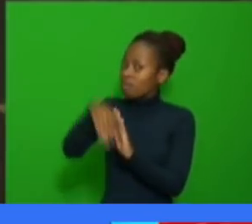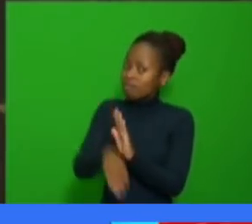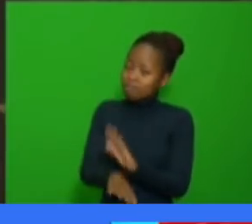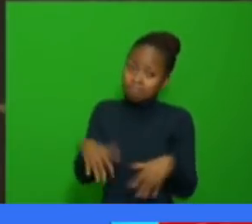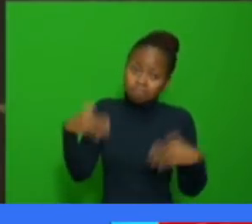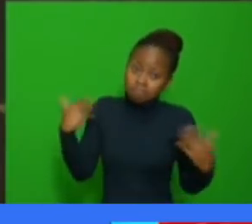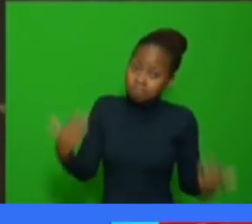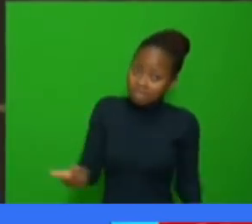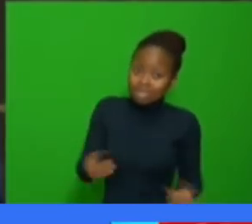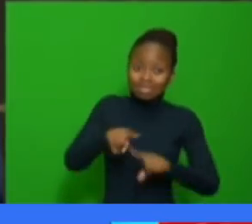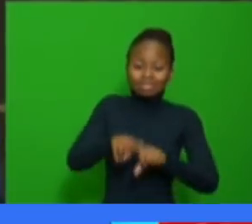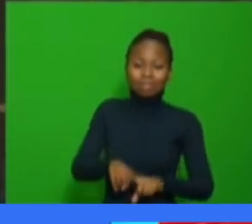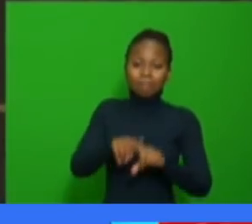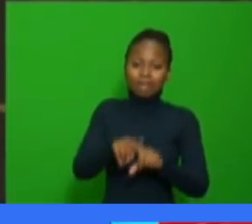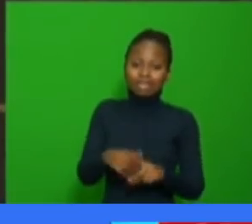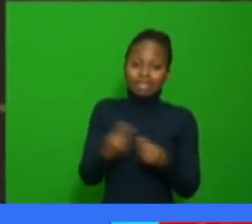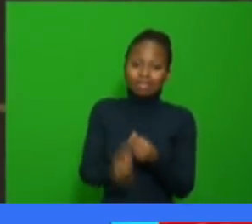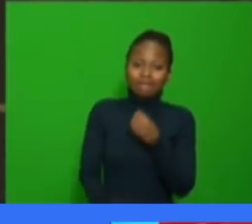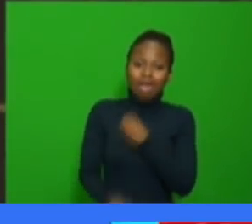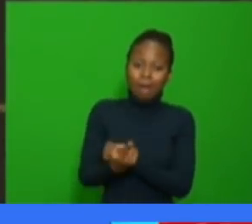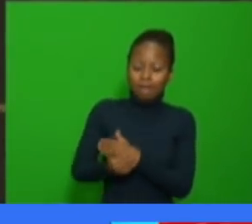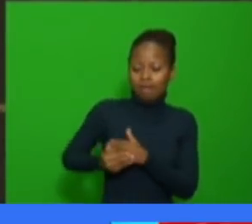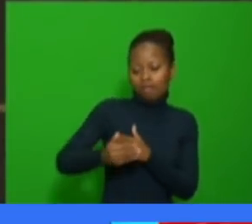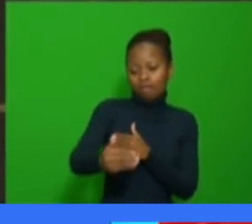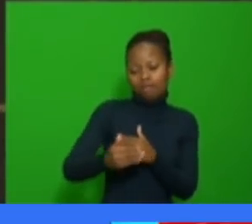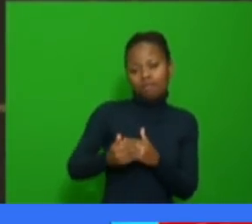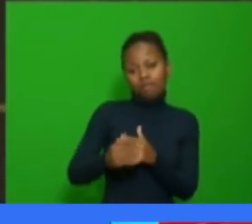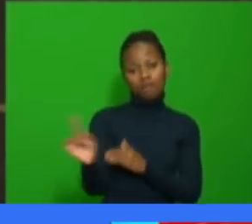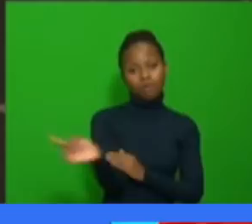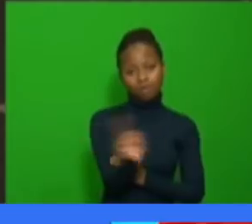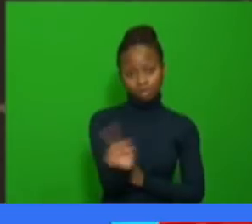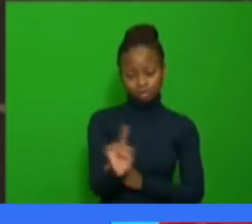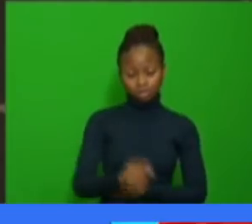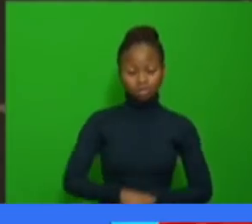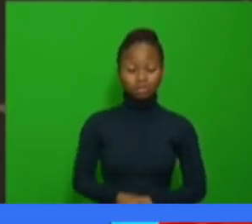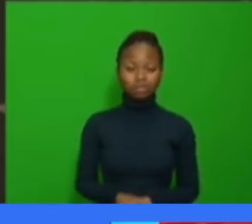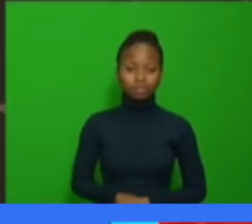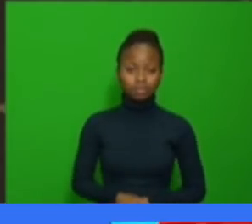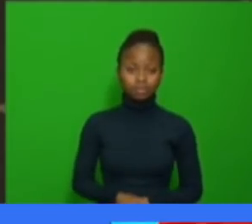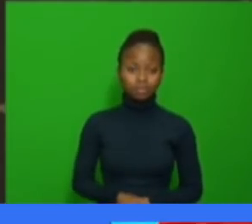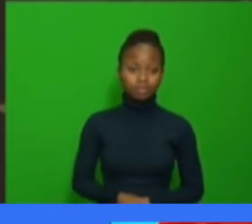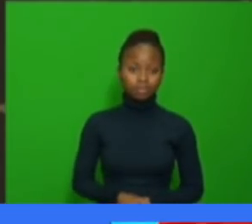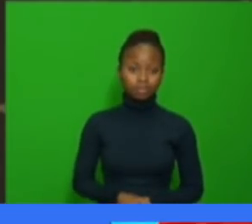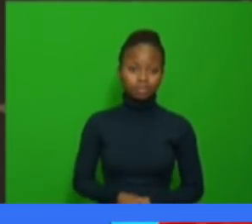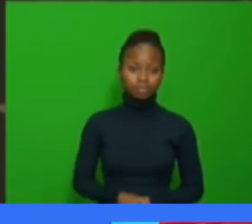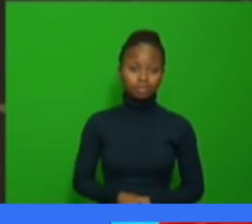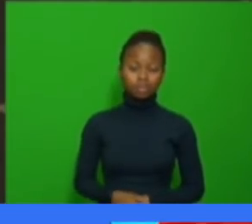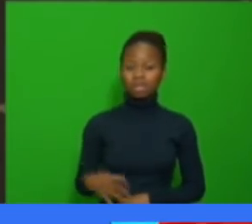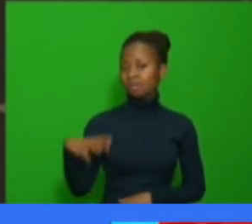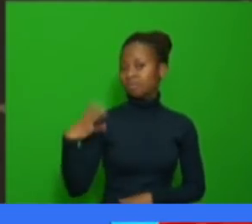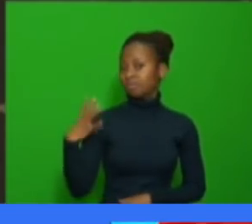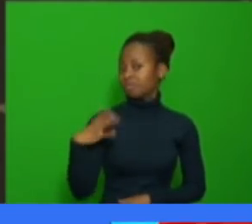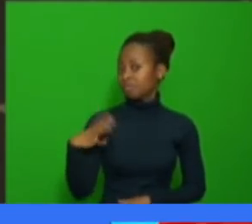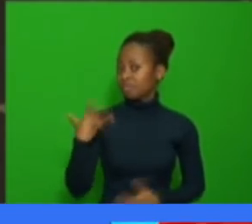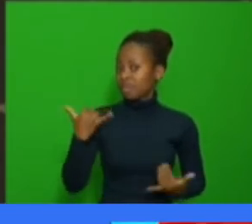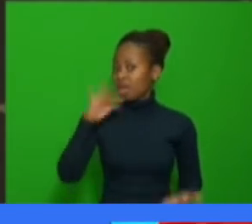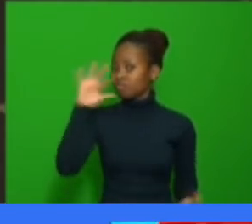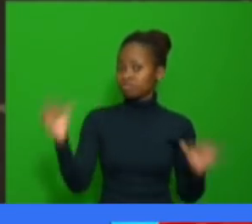in response to new developments and changing risks. And that